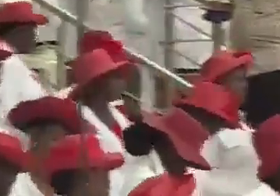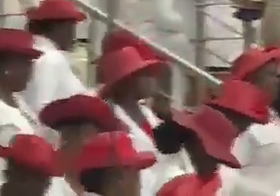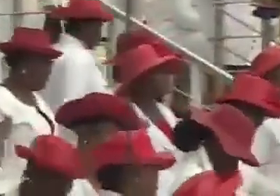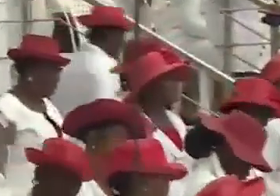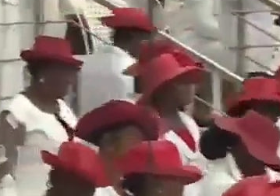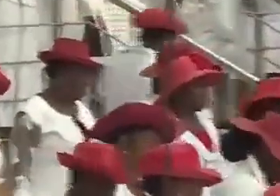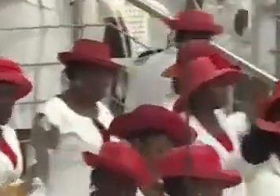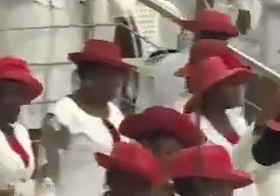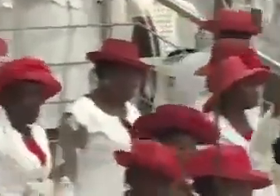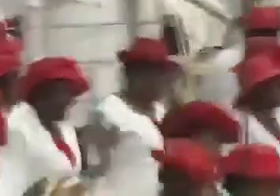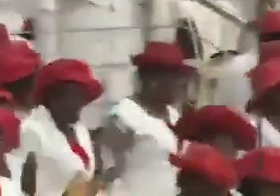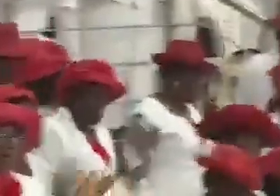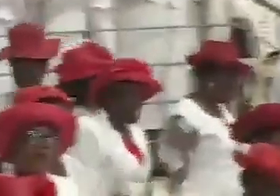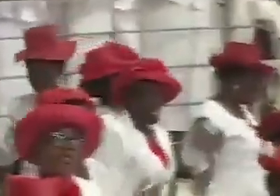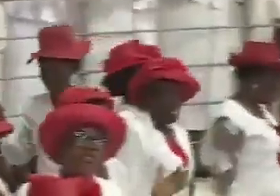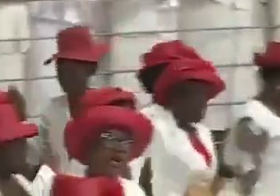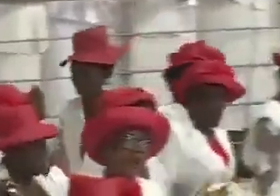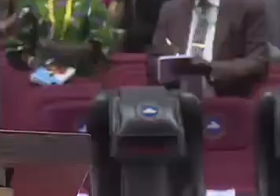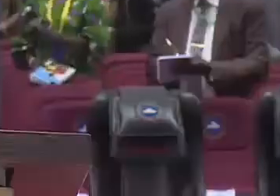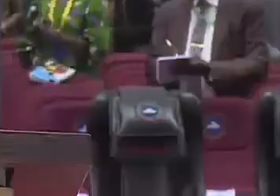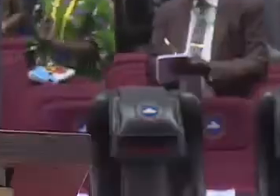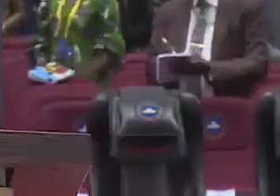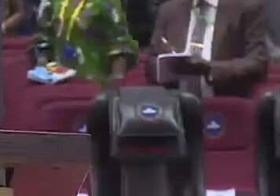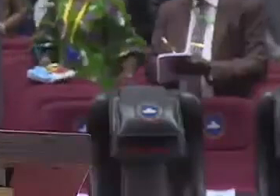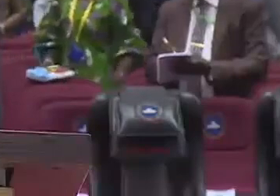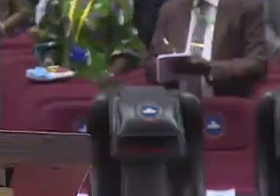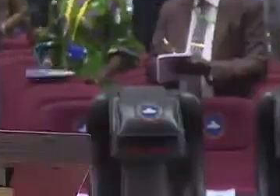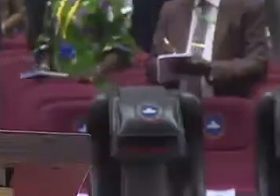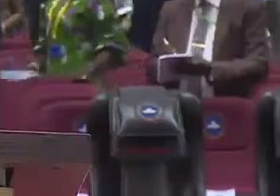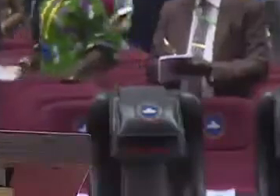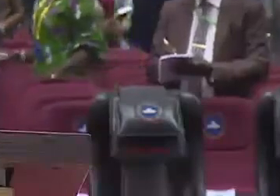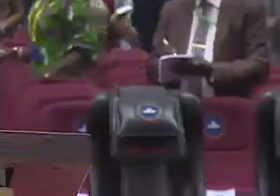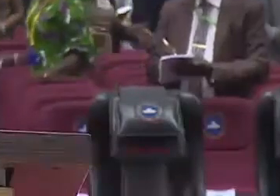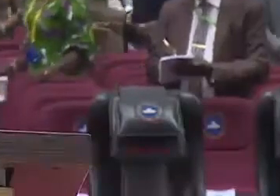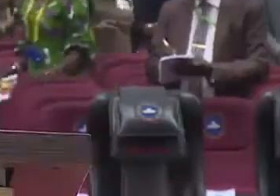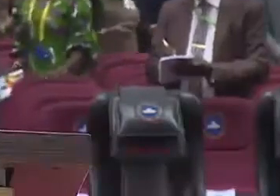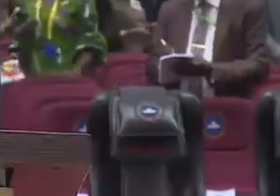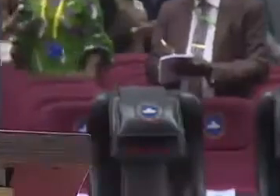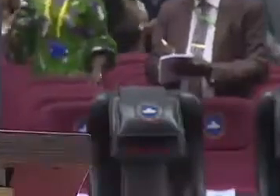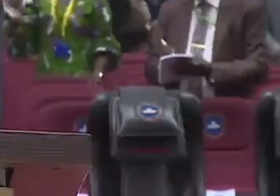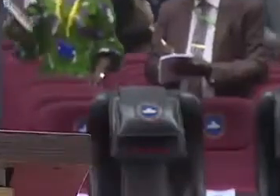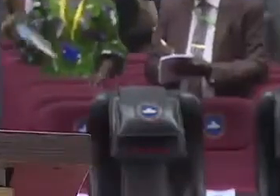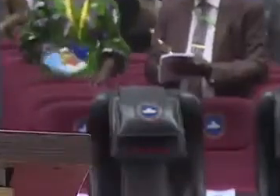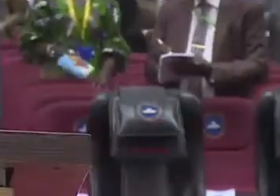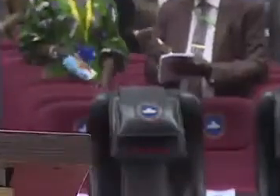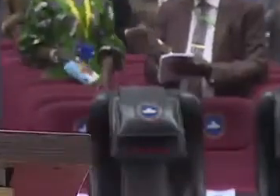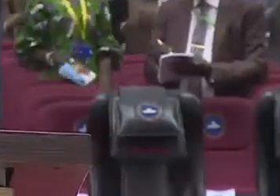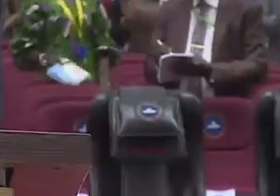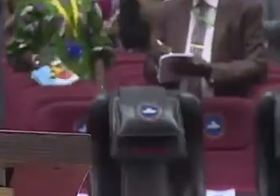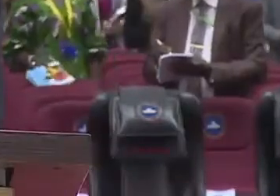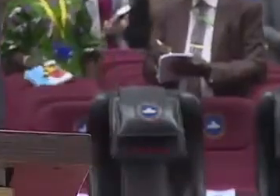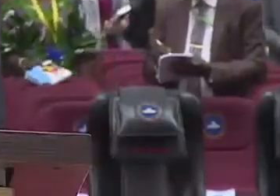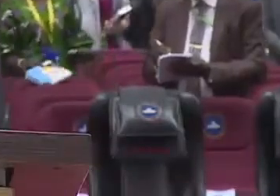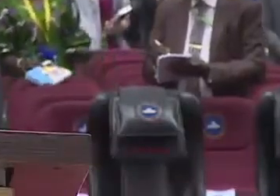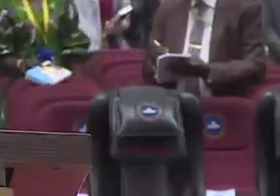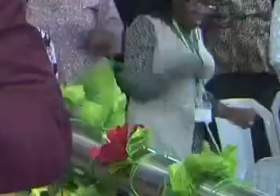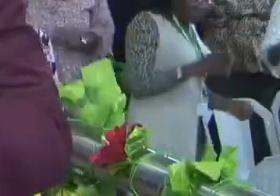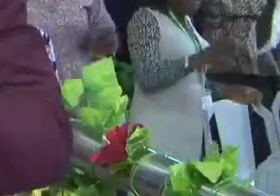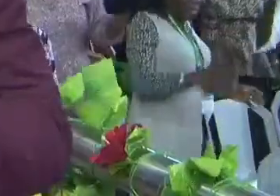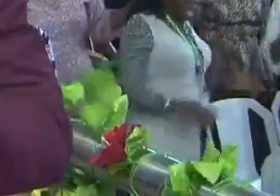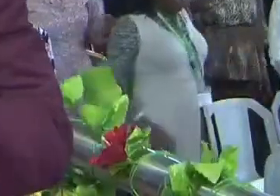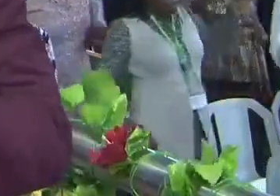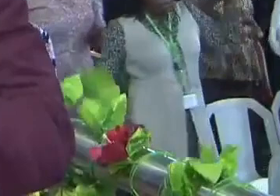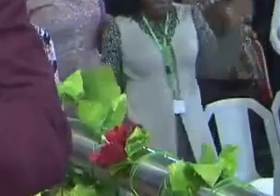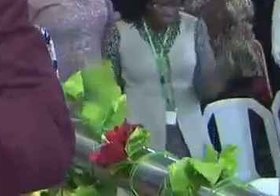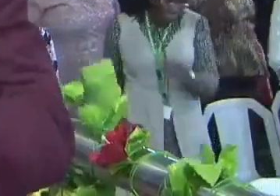famine, trouble, violence, banditry, terrorism,